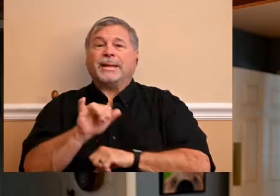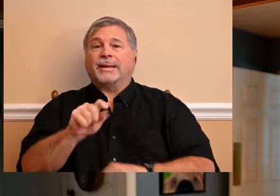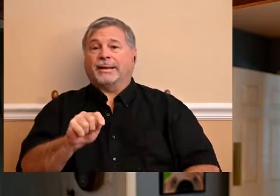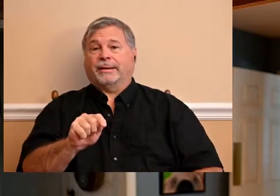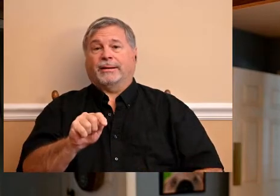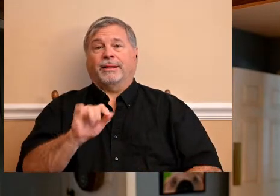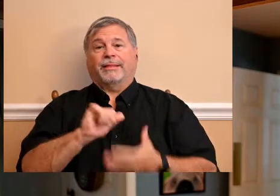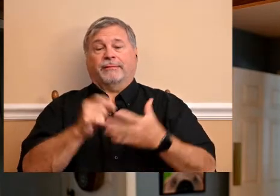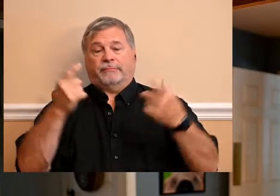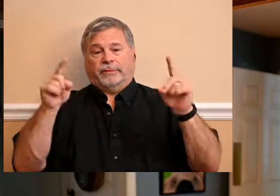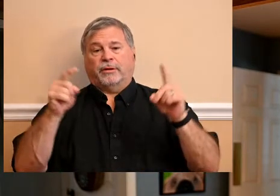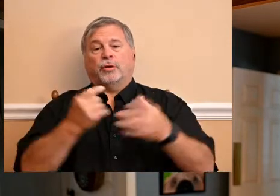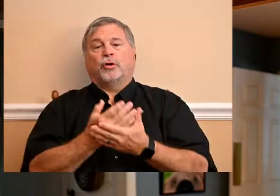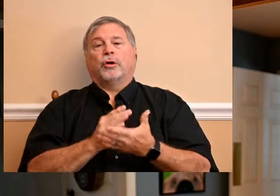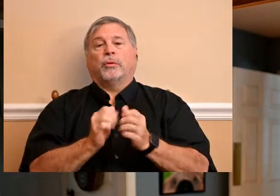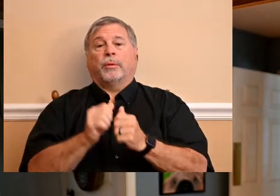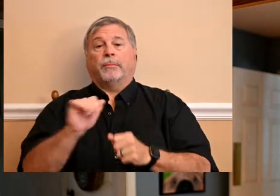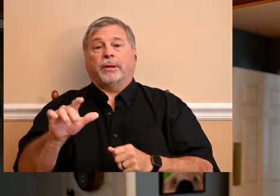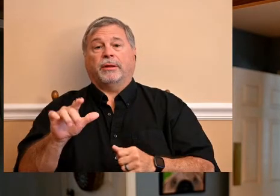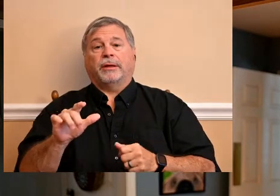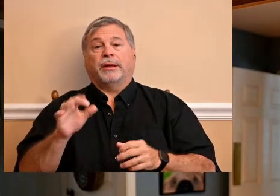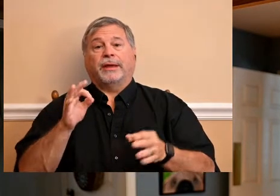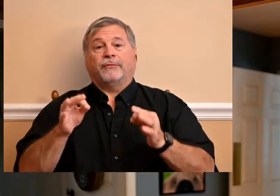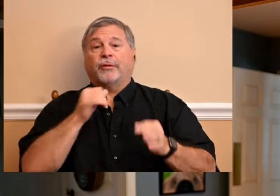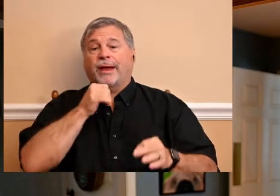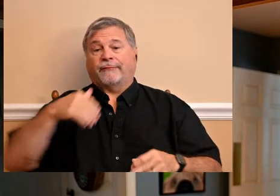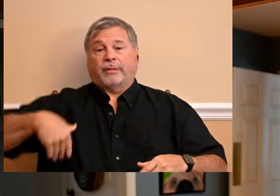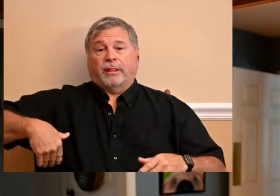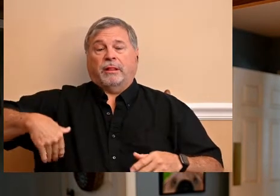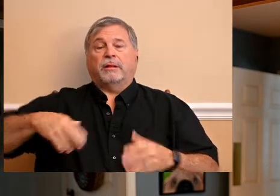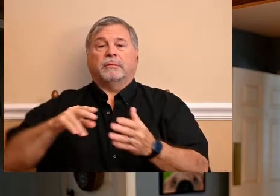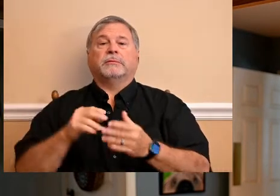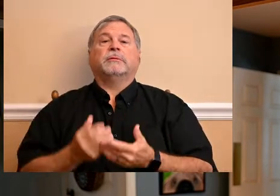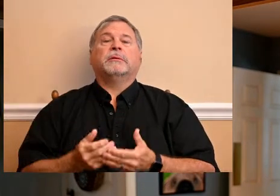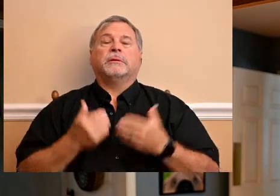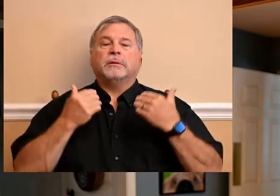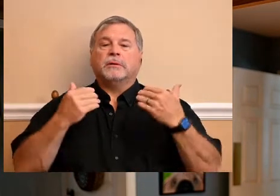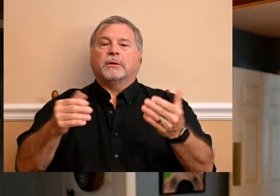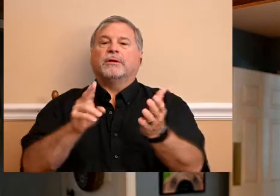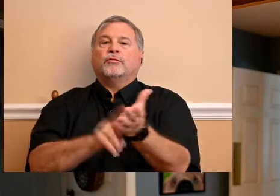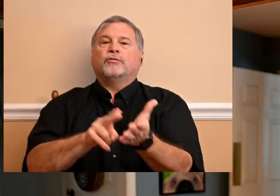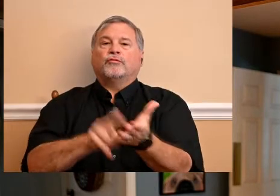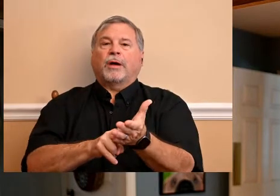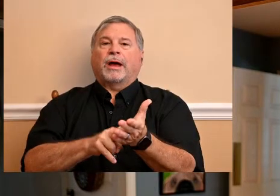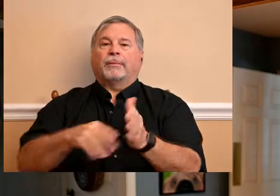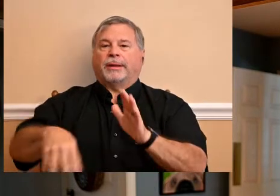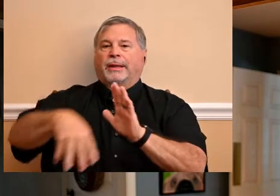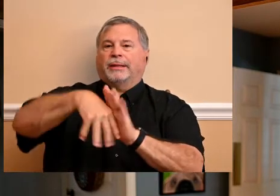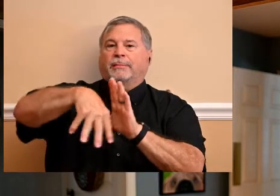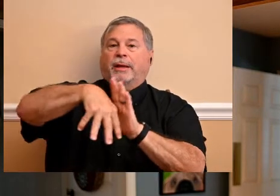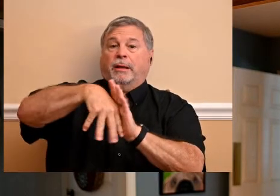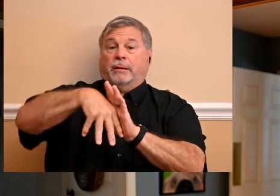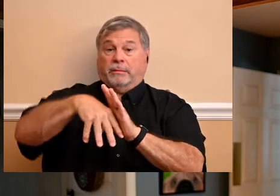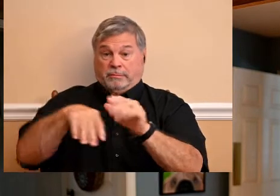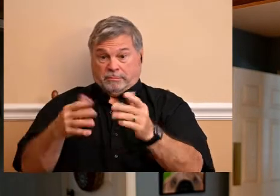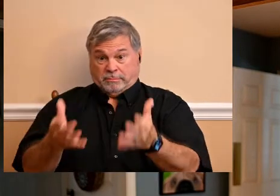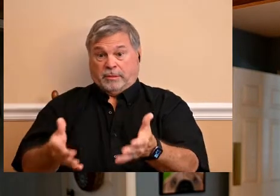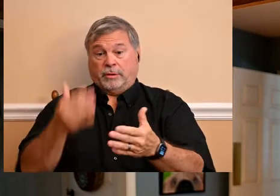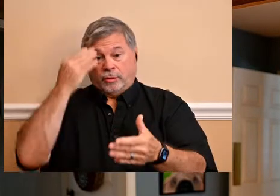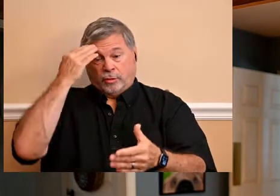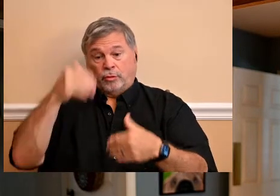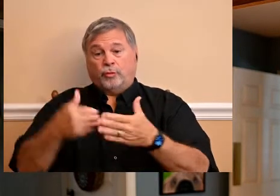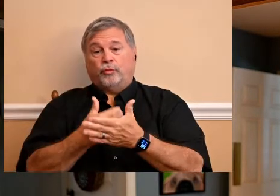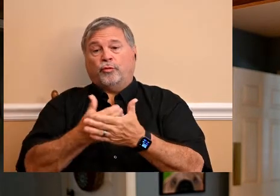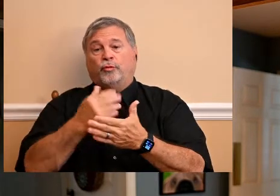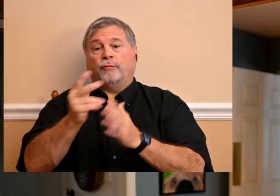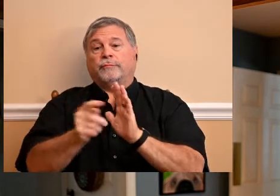you can't beat it. So that's about it for Cooking with Bill. If you haven't already done so, go ahead and subscribe and hit the